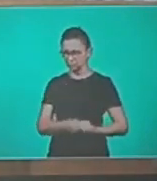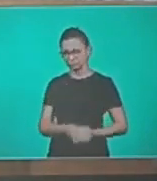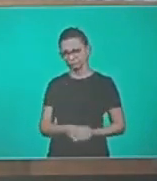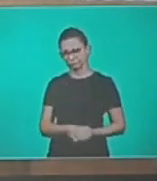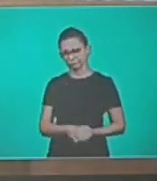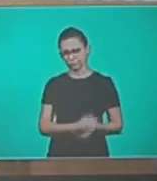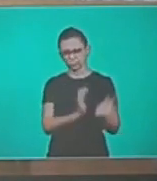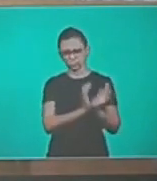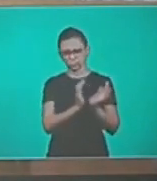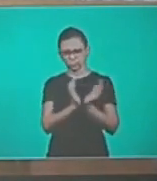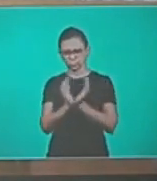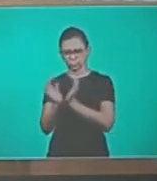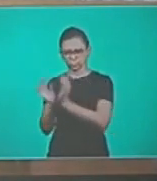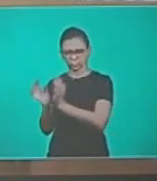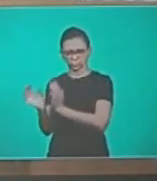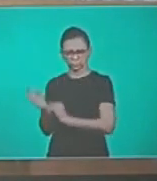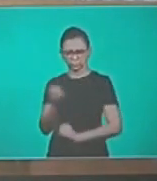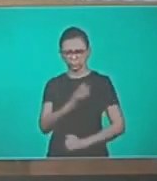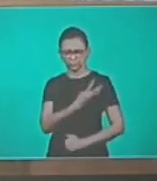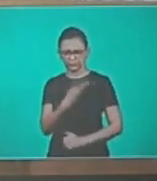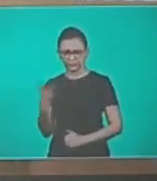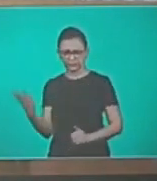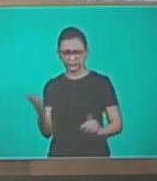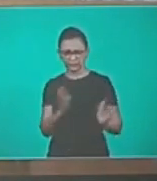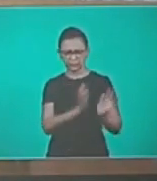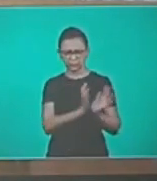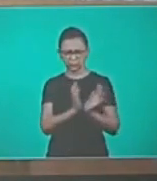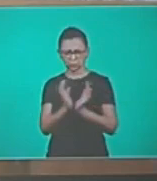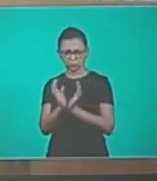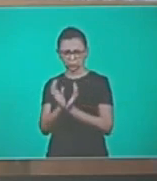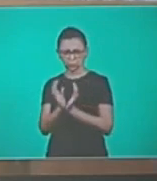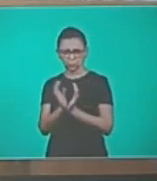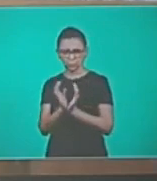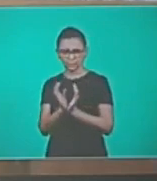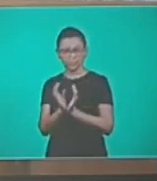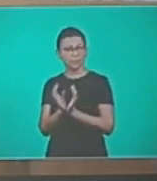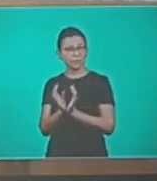no difference before God's point of view.